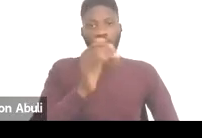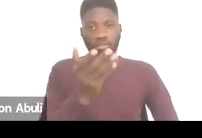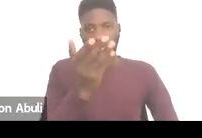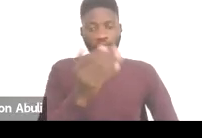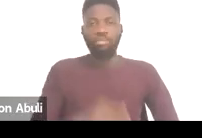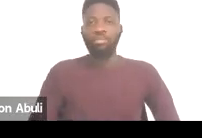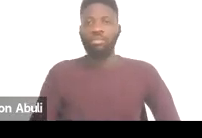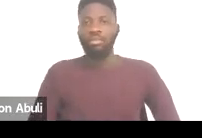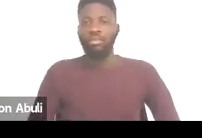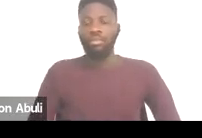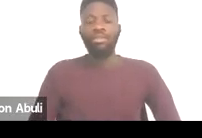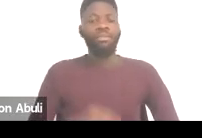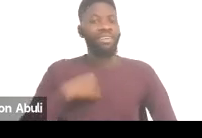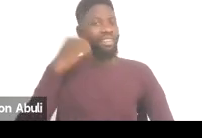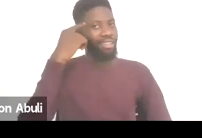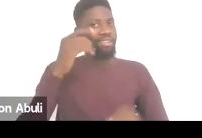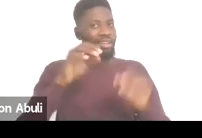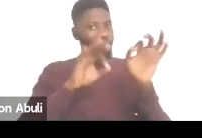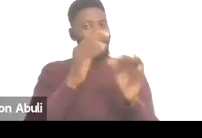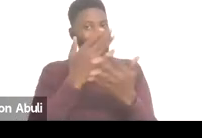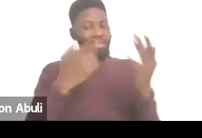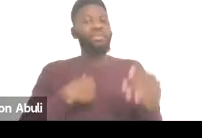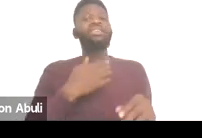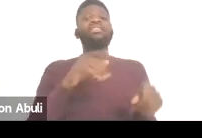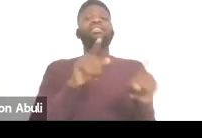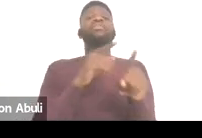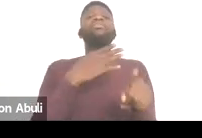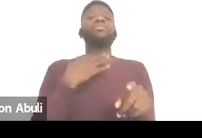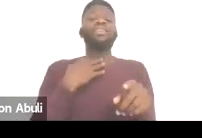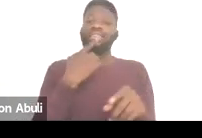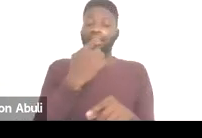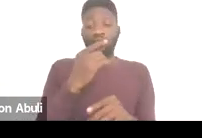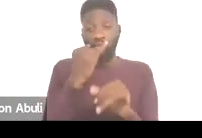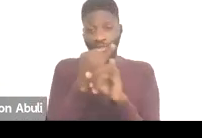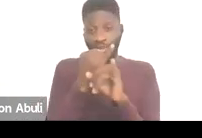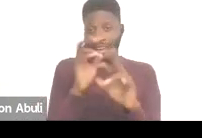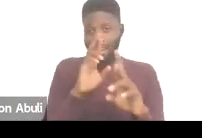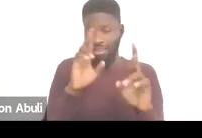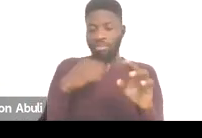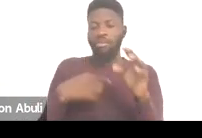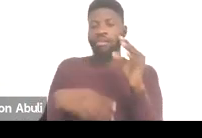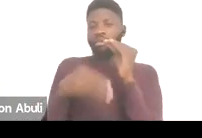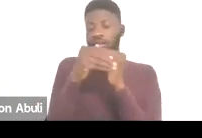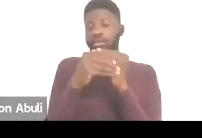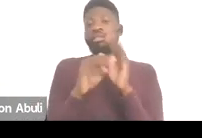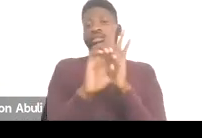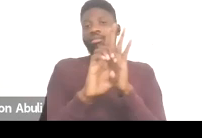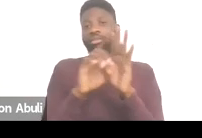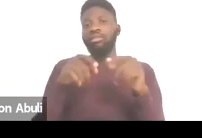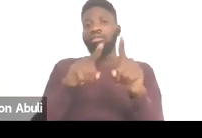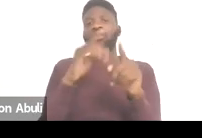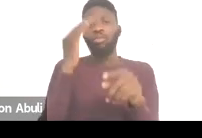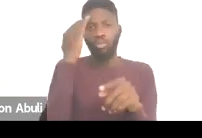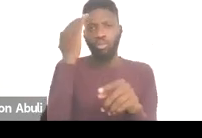he has said most of the things I wanted to say, but I can just add being job ready. For example, you know your career, you know what